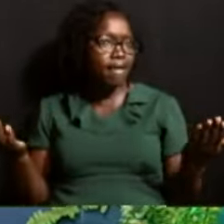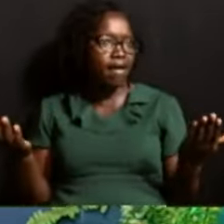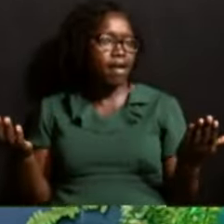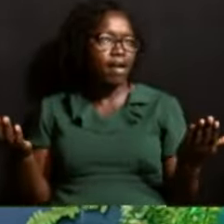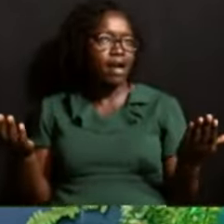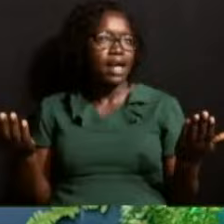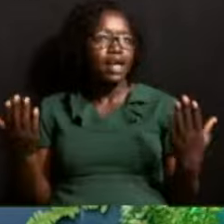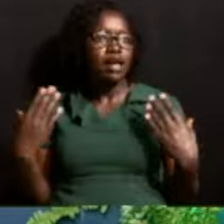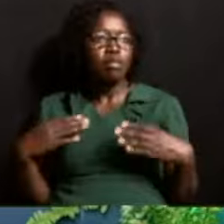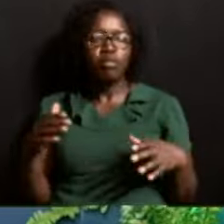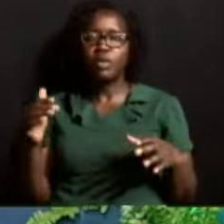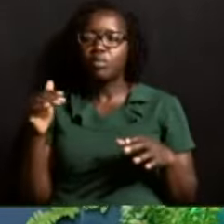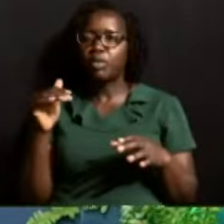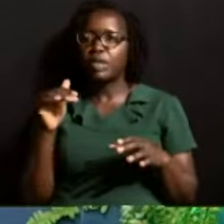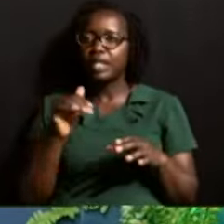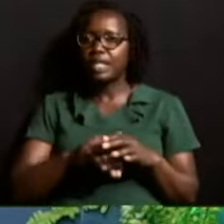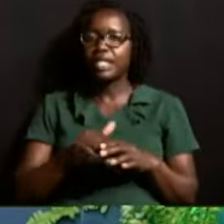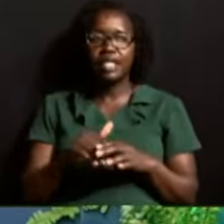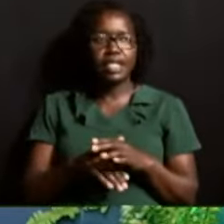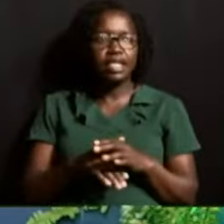People in the